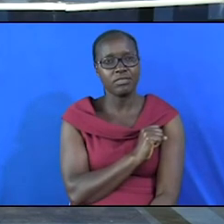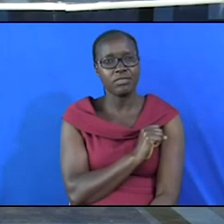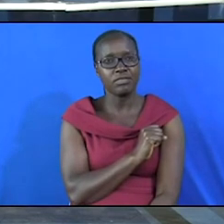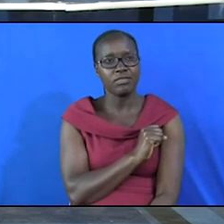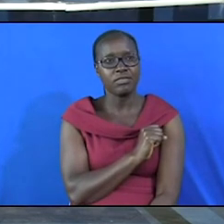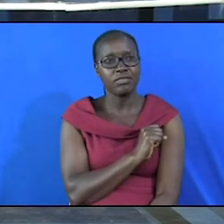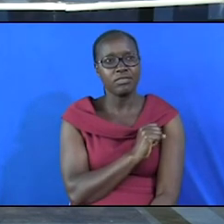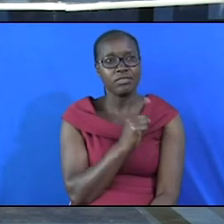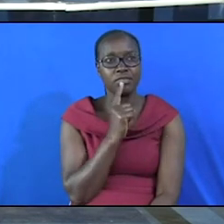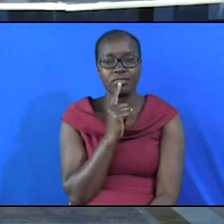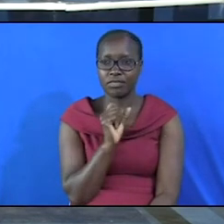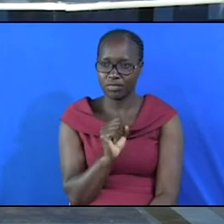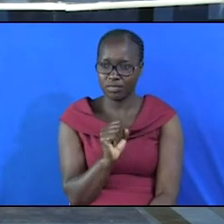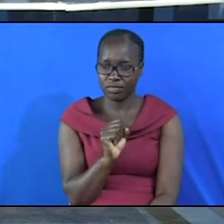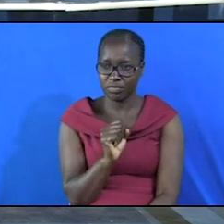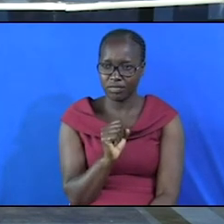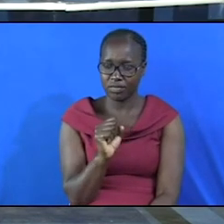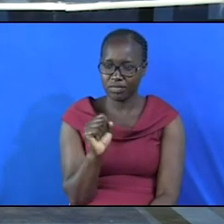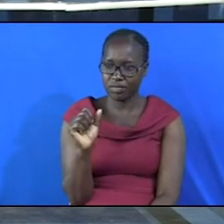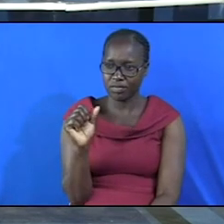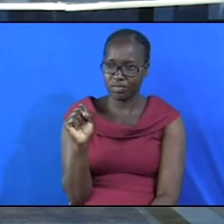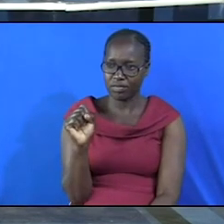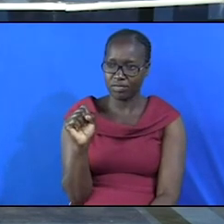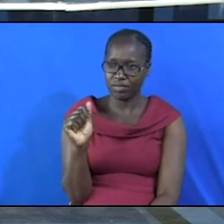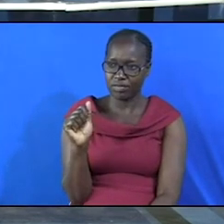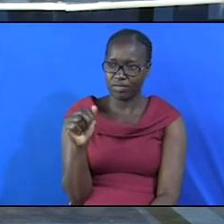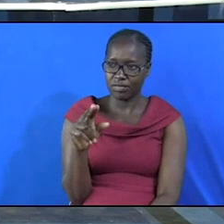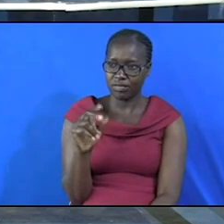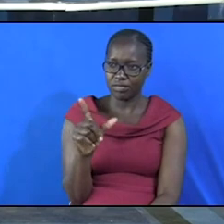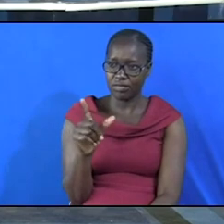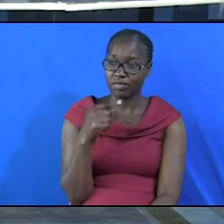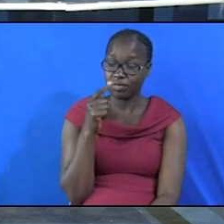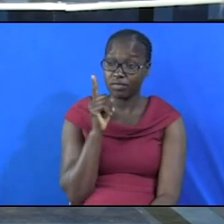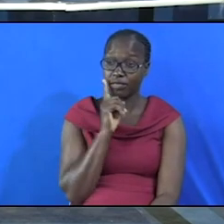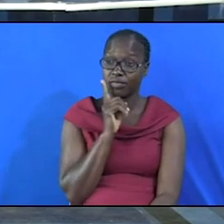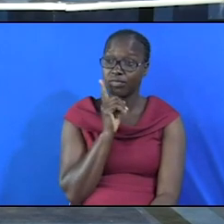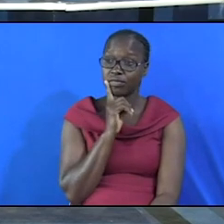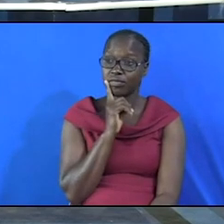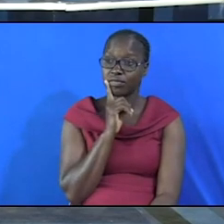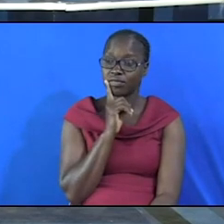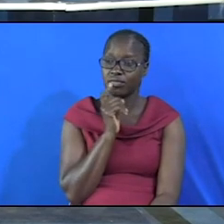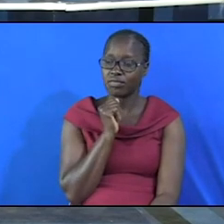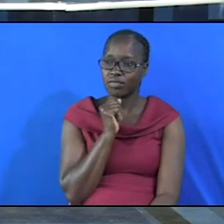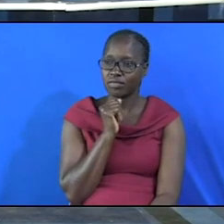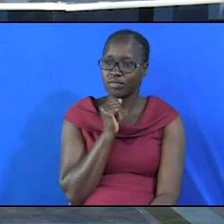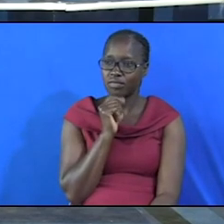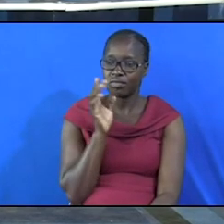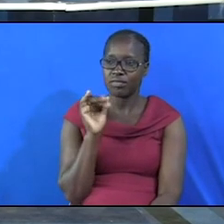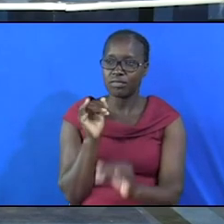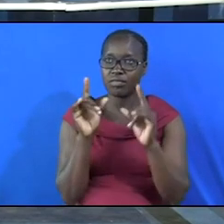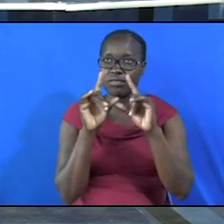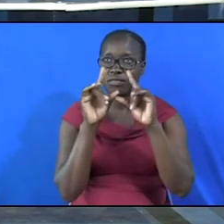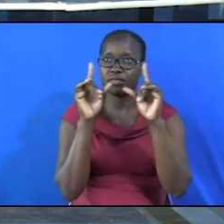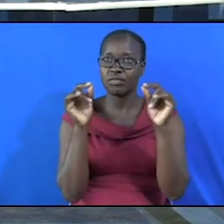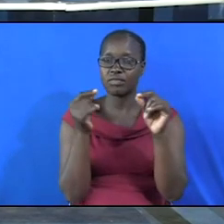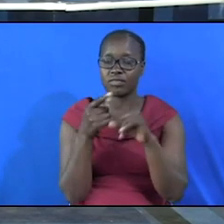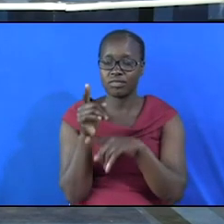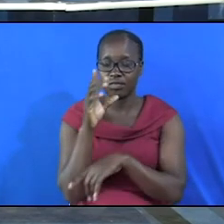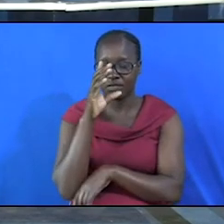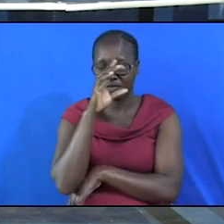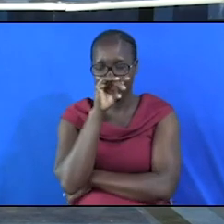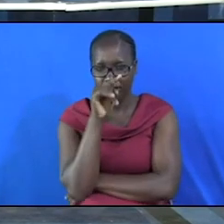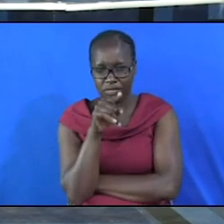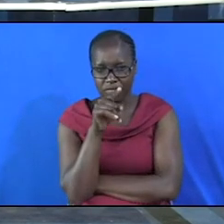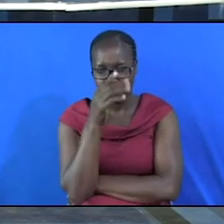Yes. So Saul is saying that tomorrow is the new moon. But you'll be